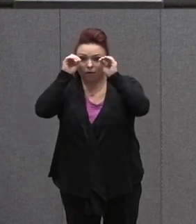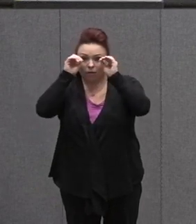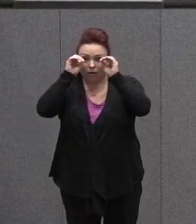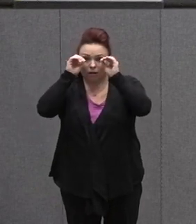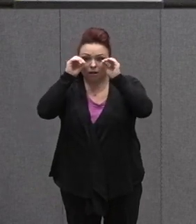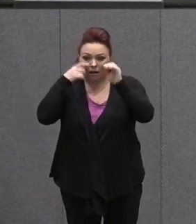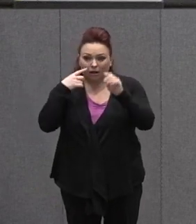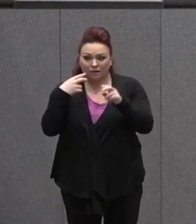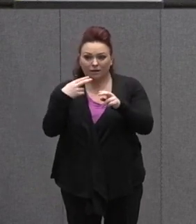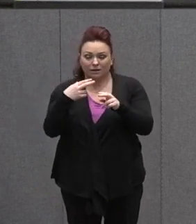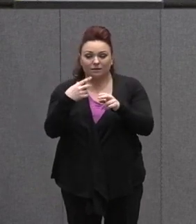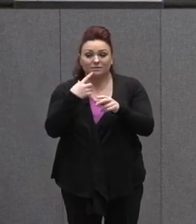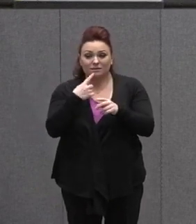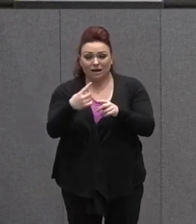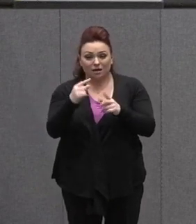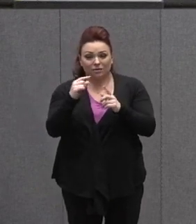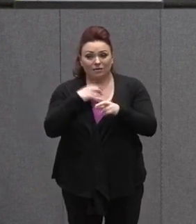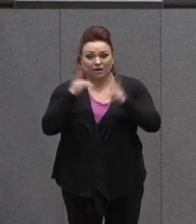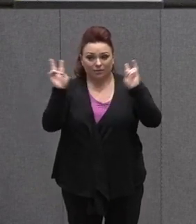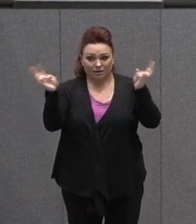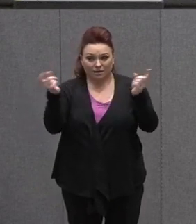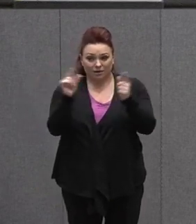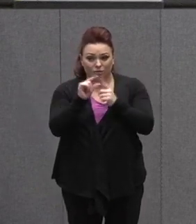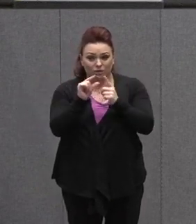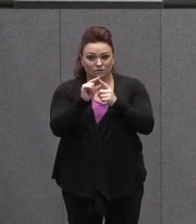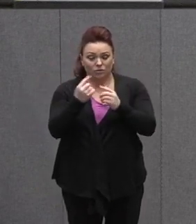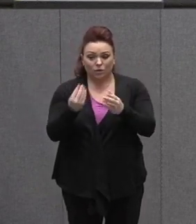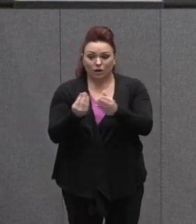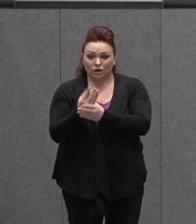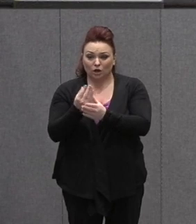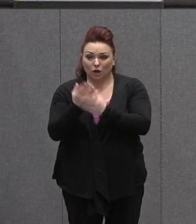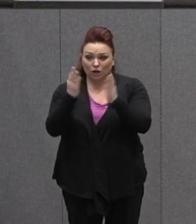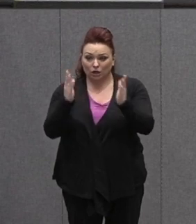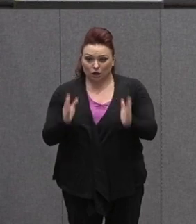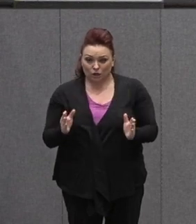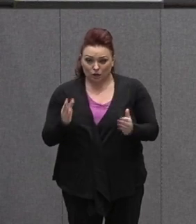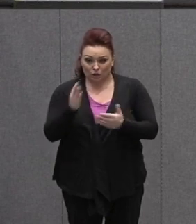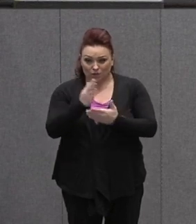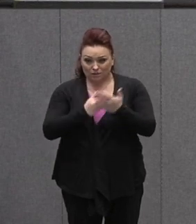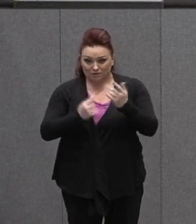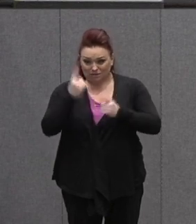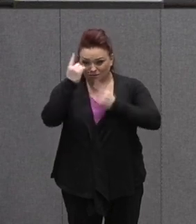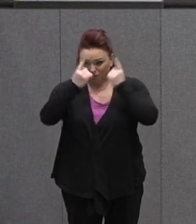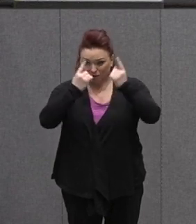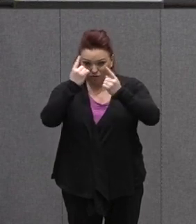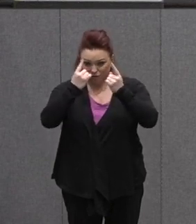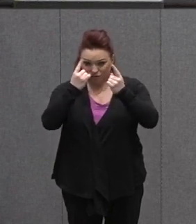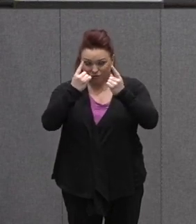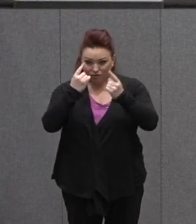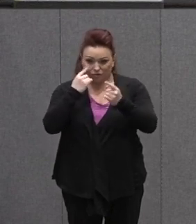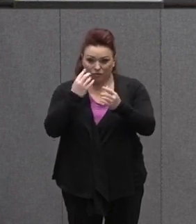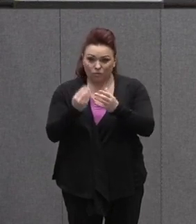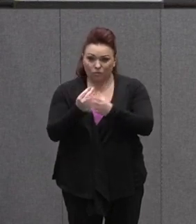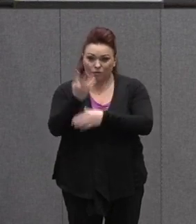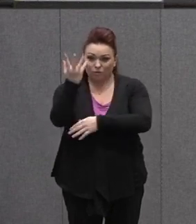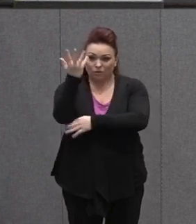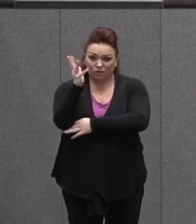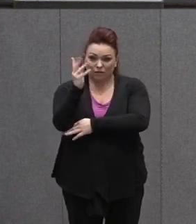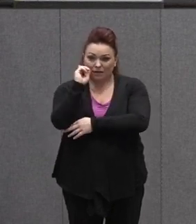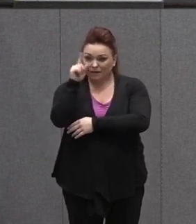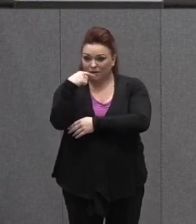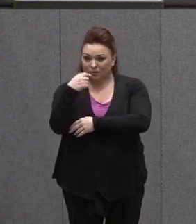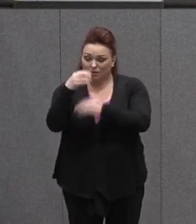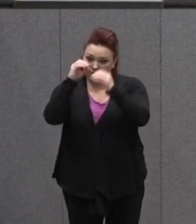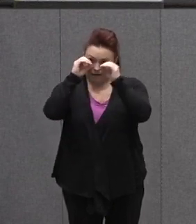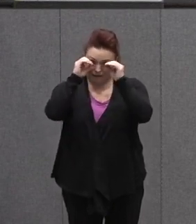has the word gardener. So I wonder if somebody grew a tree that looked like an owl? I'm